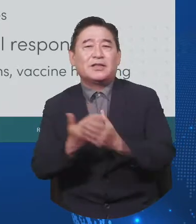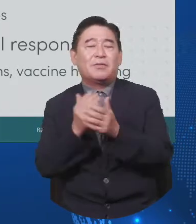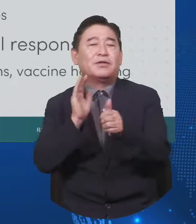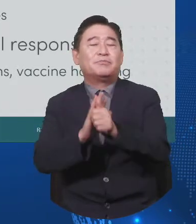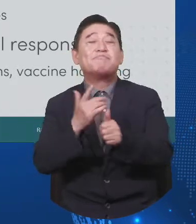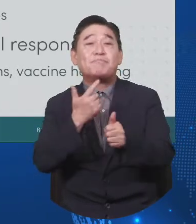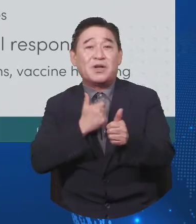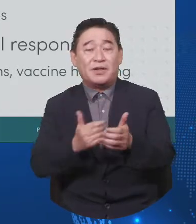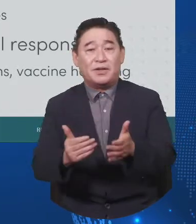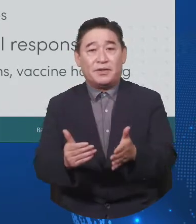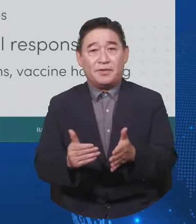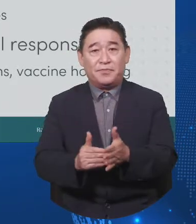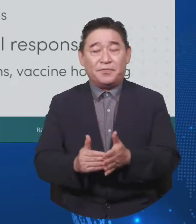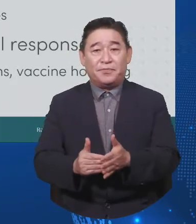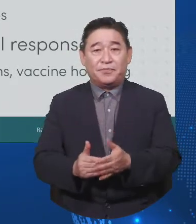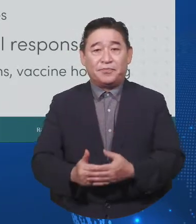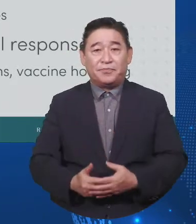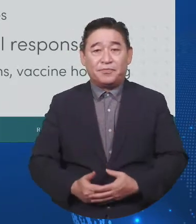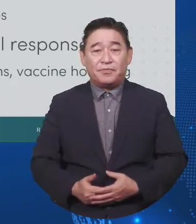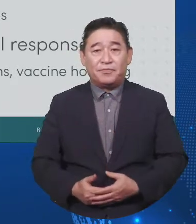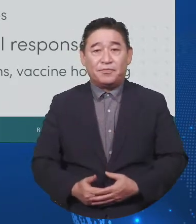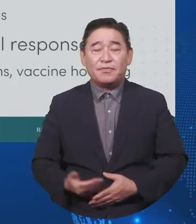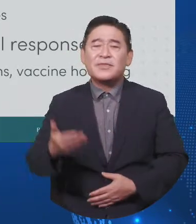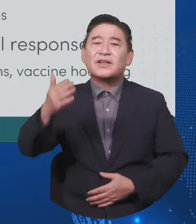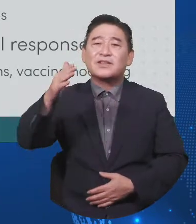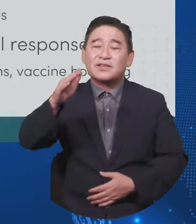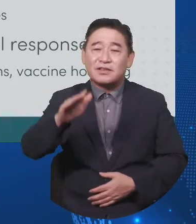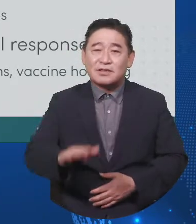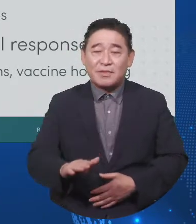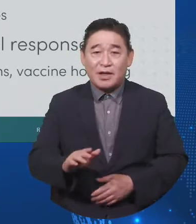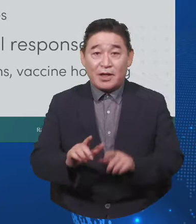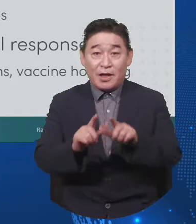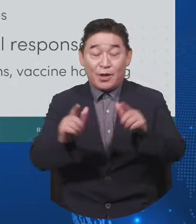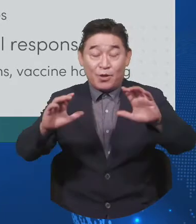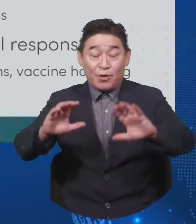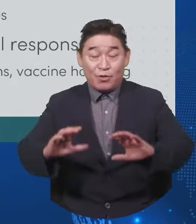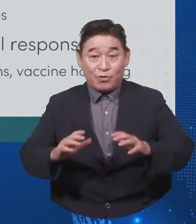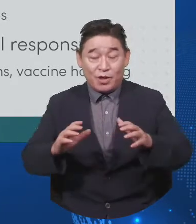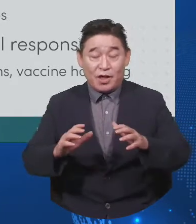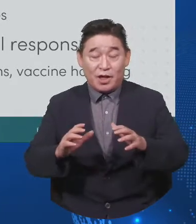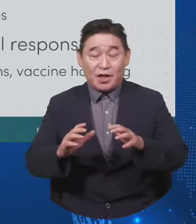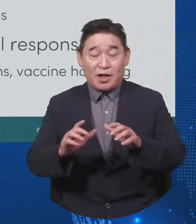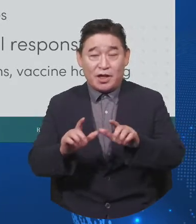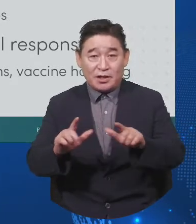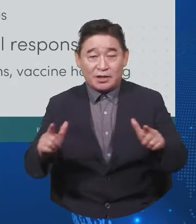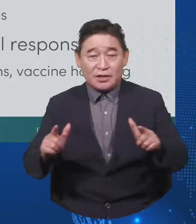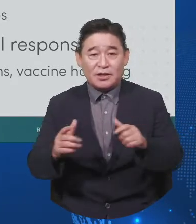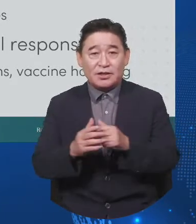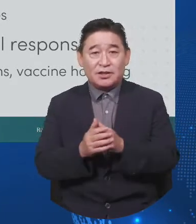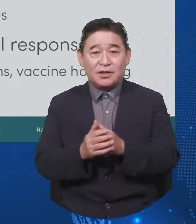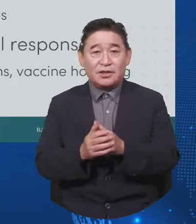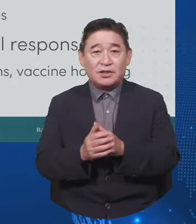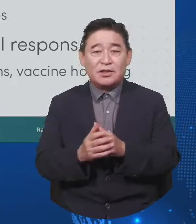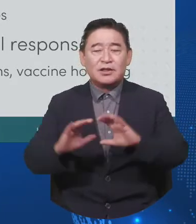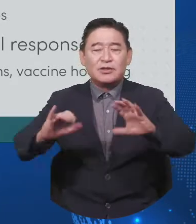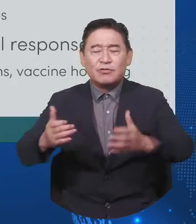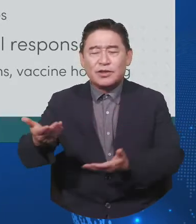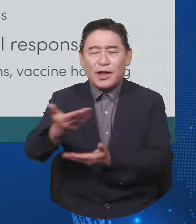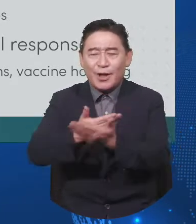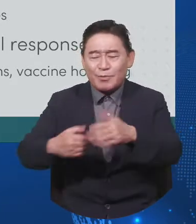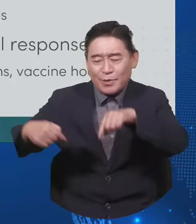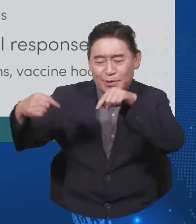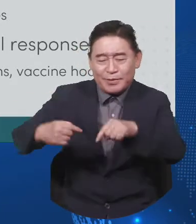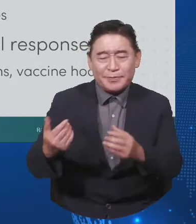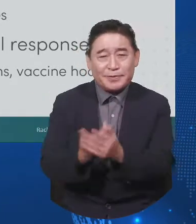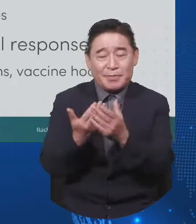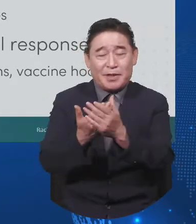Yet, while it's clear that a range of countries participated in development-related responses to COVID-19,